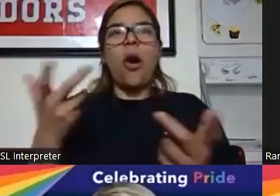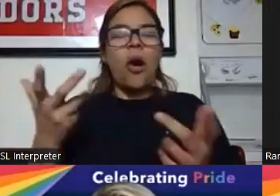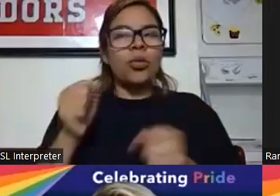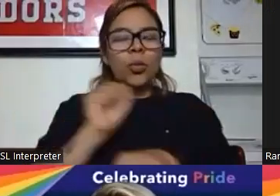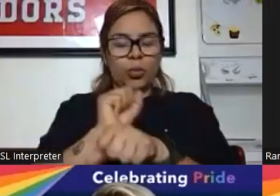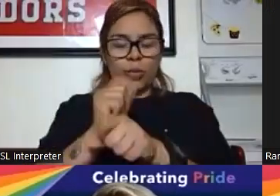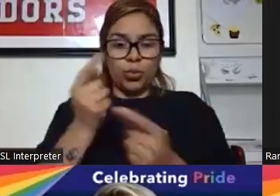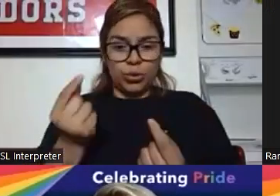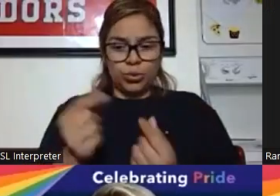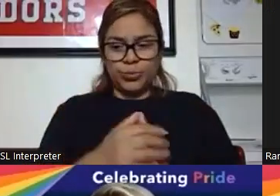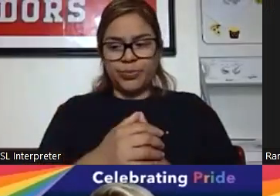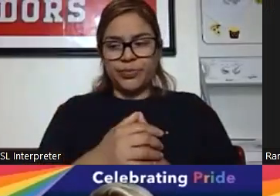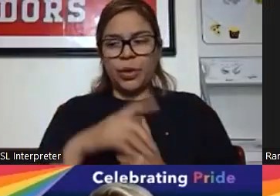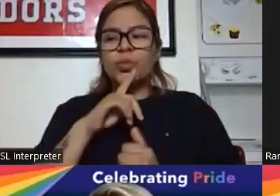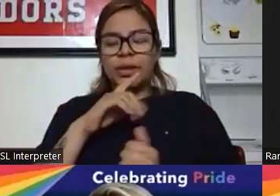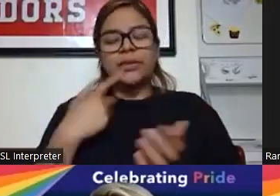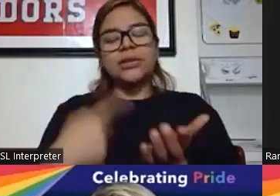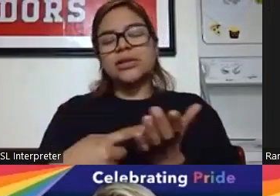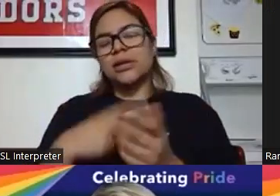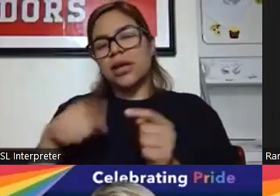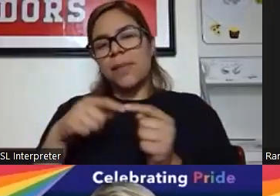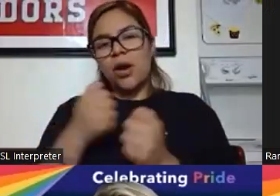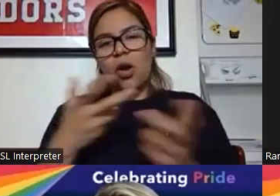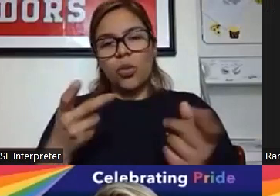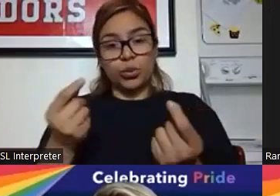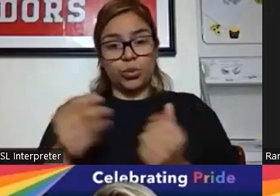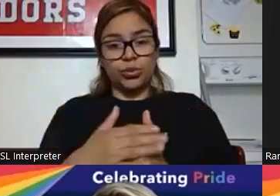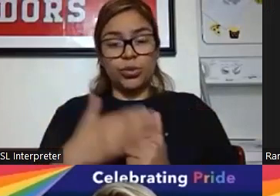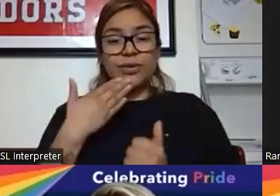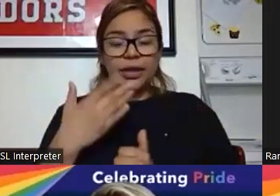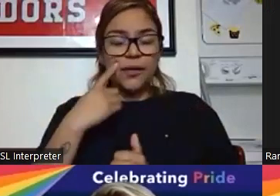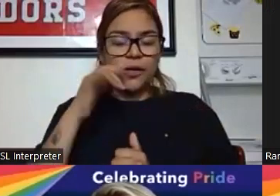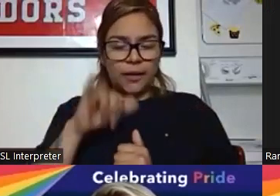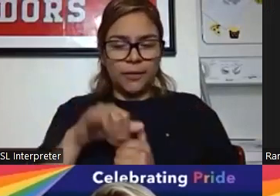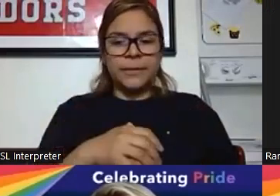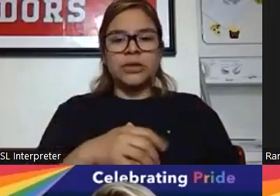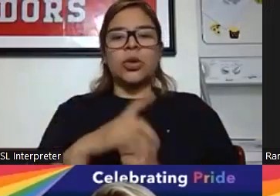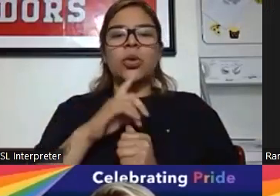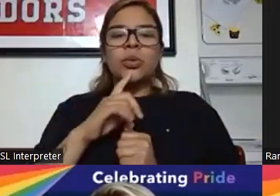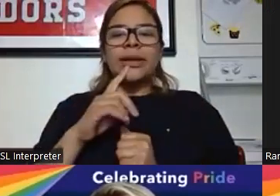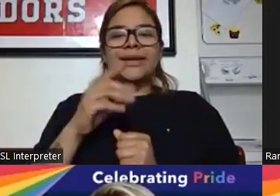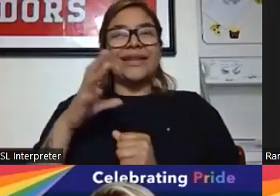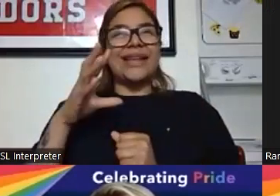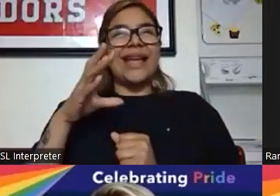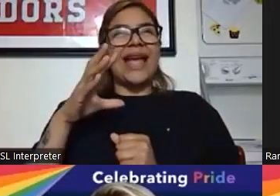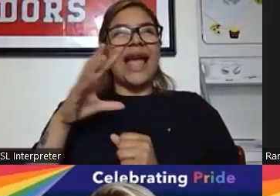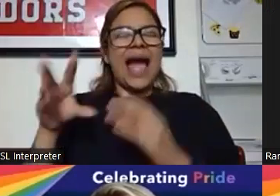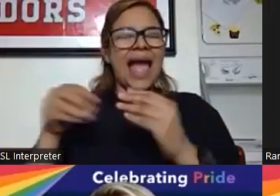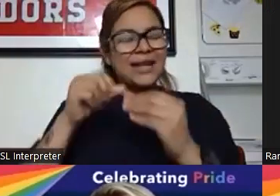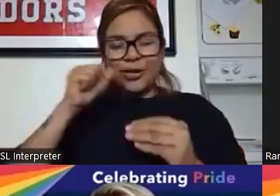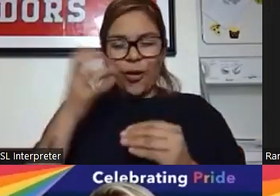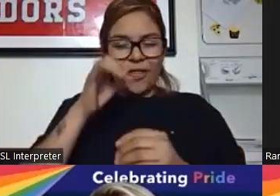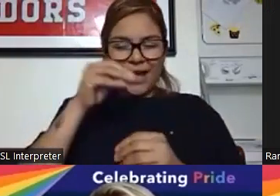talking about things when somebody can put into a poem the